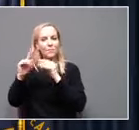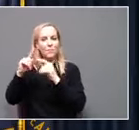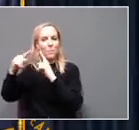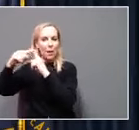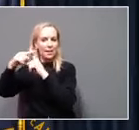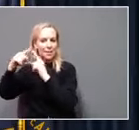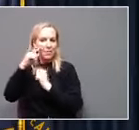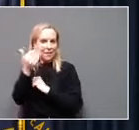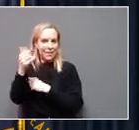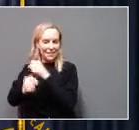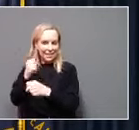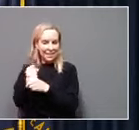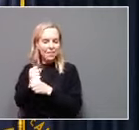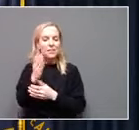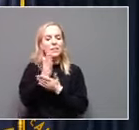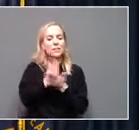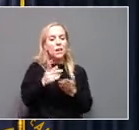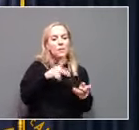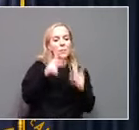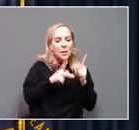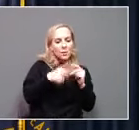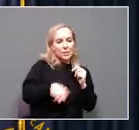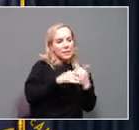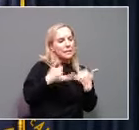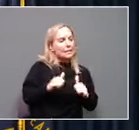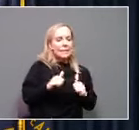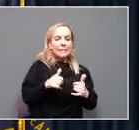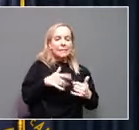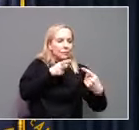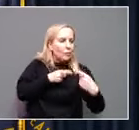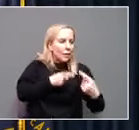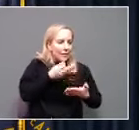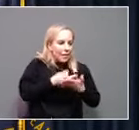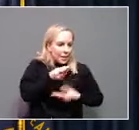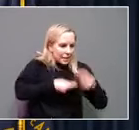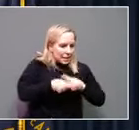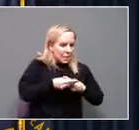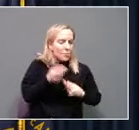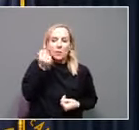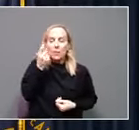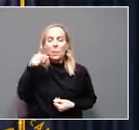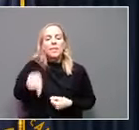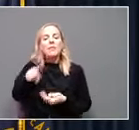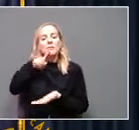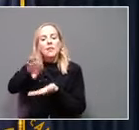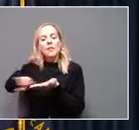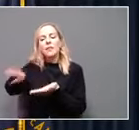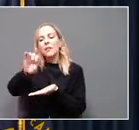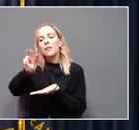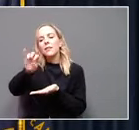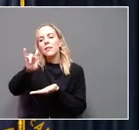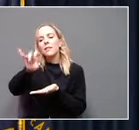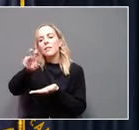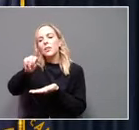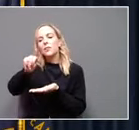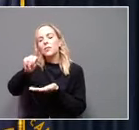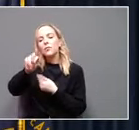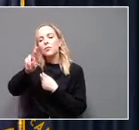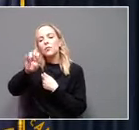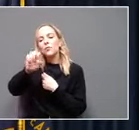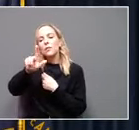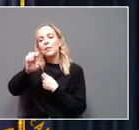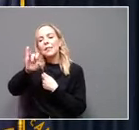trouble meeting because of the impacts of this pandemic. So this eviction relief is going to provide between those two cities more